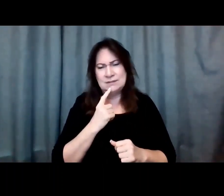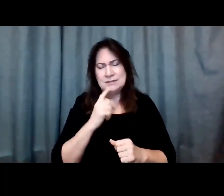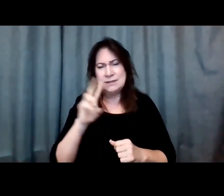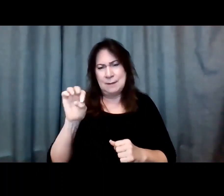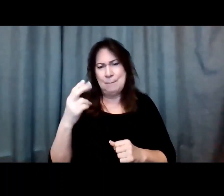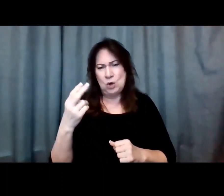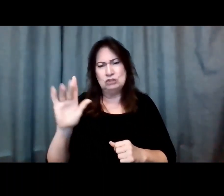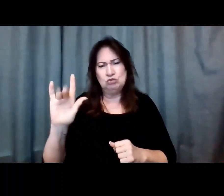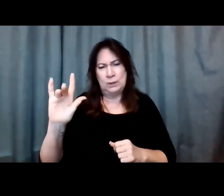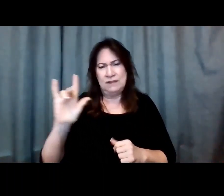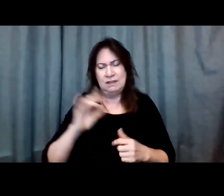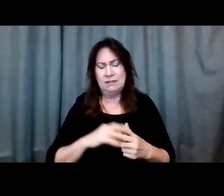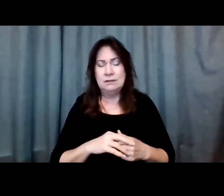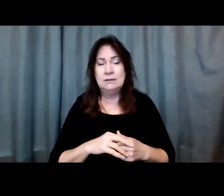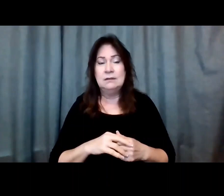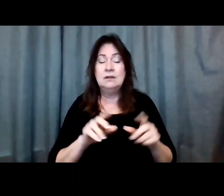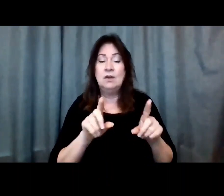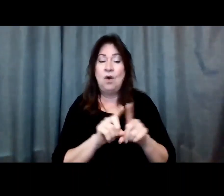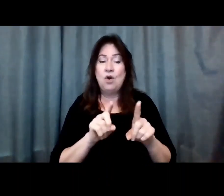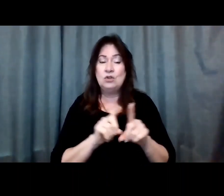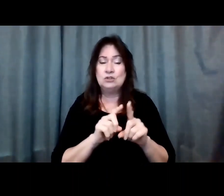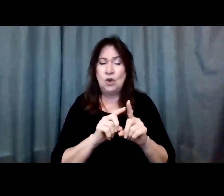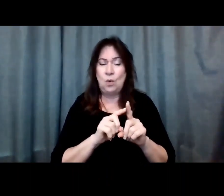to take seriously is